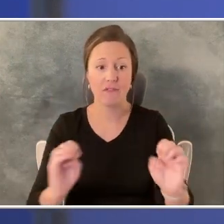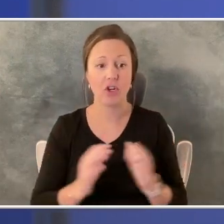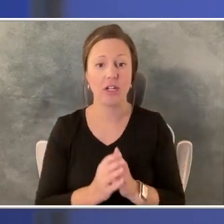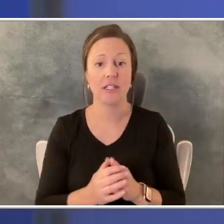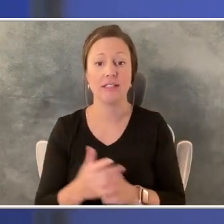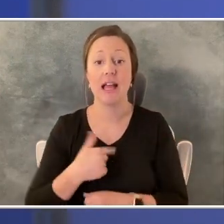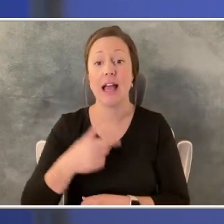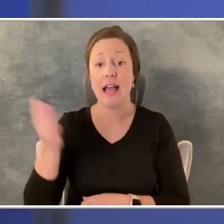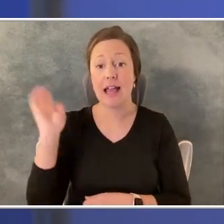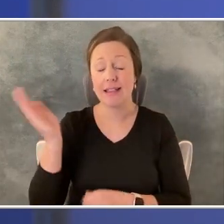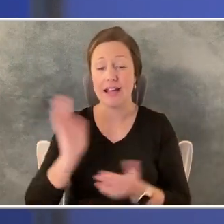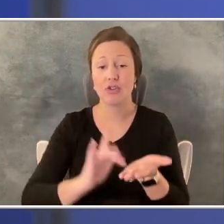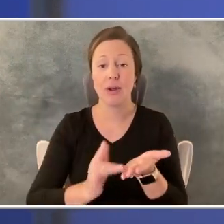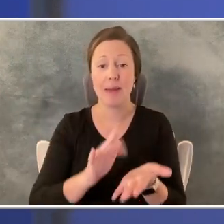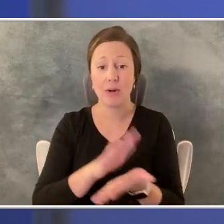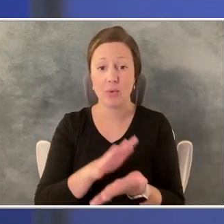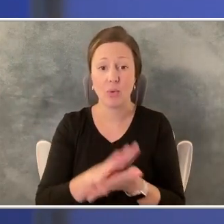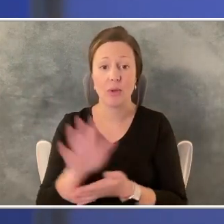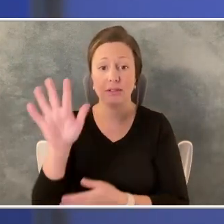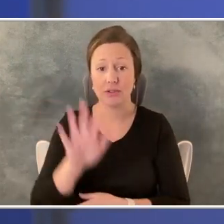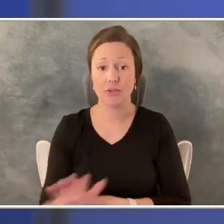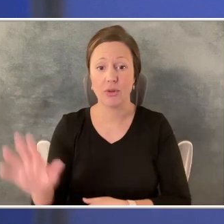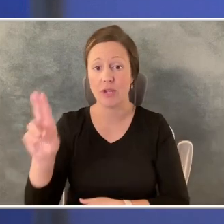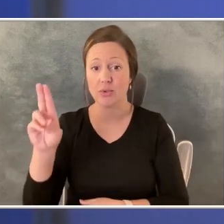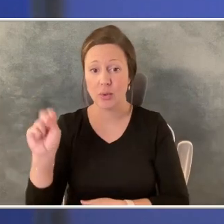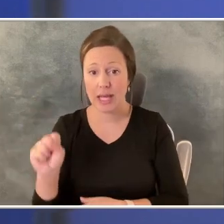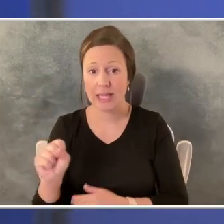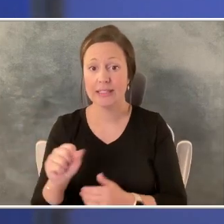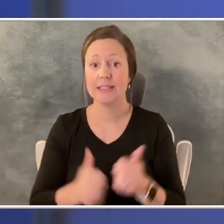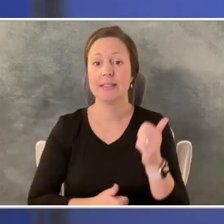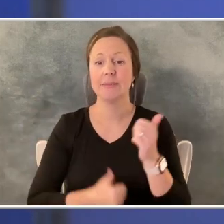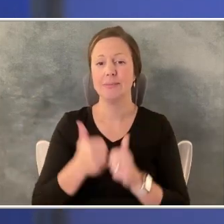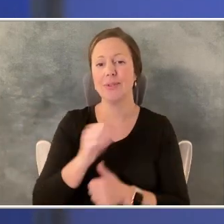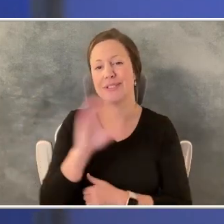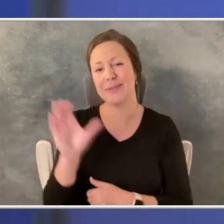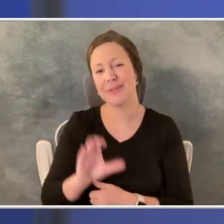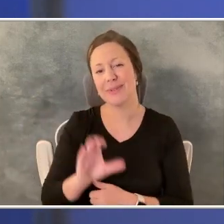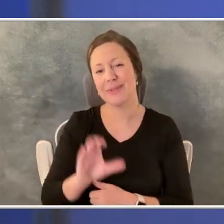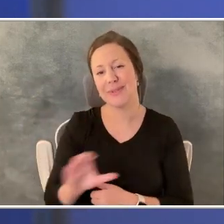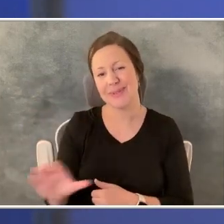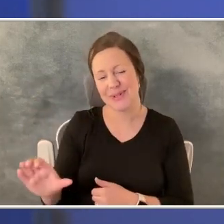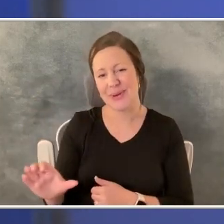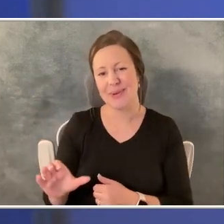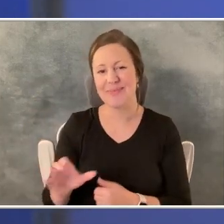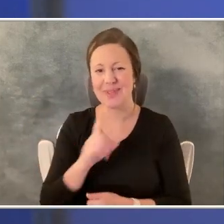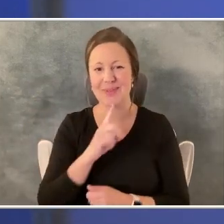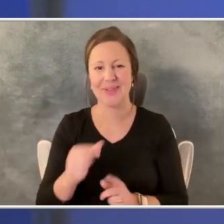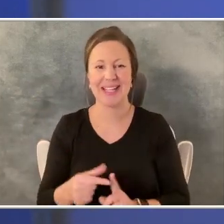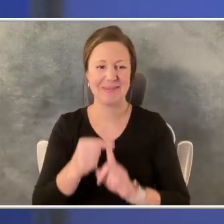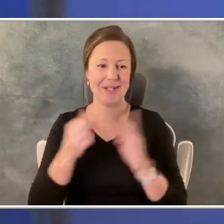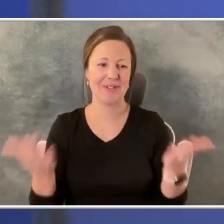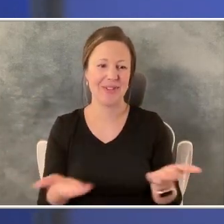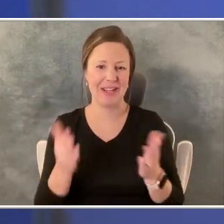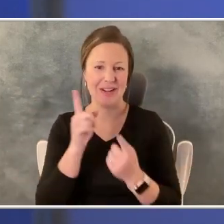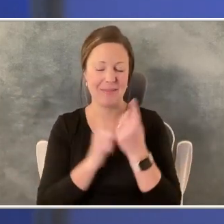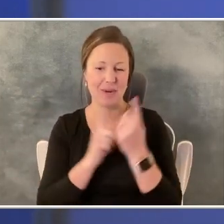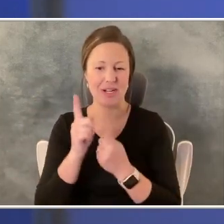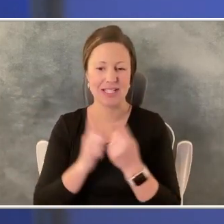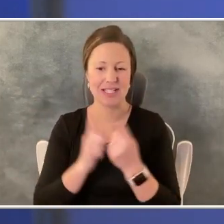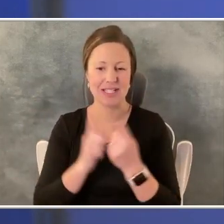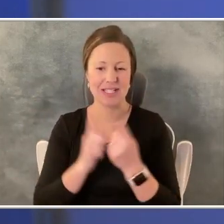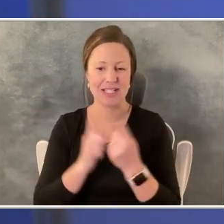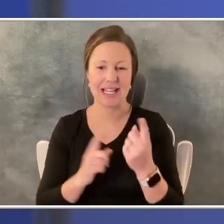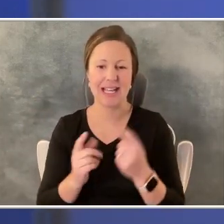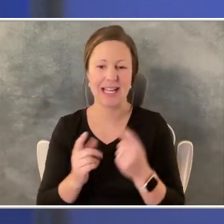schools and residencies across the U.S., mostly through Zoom, so it's pretty special. I get to be here in person. And I see my daughter's in